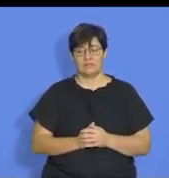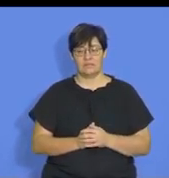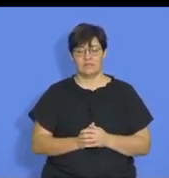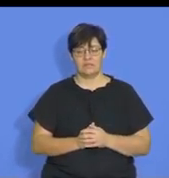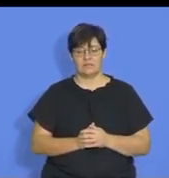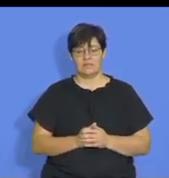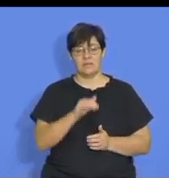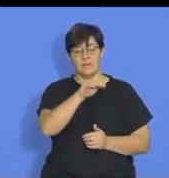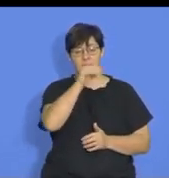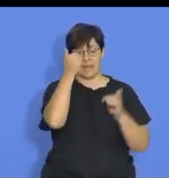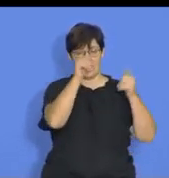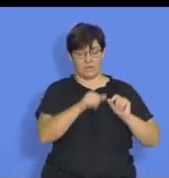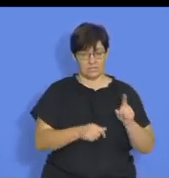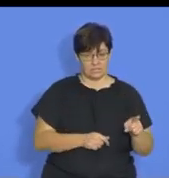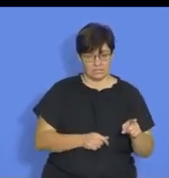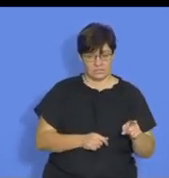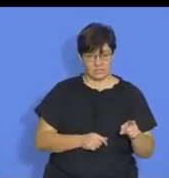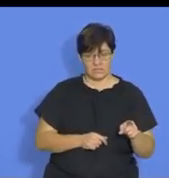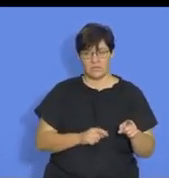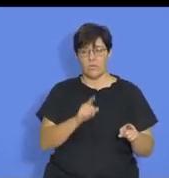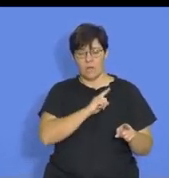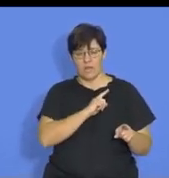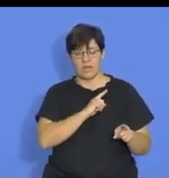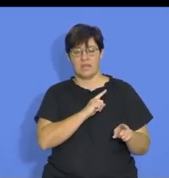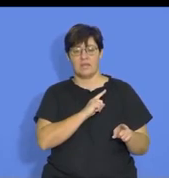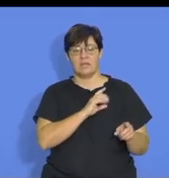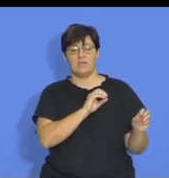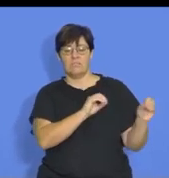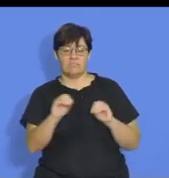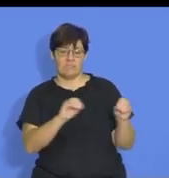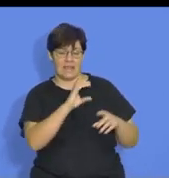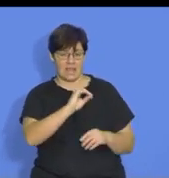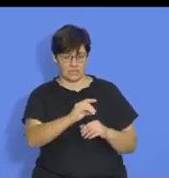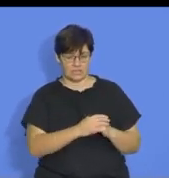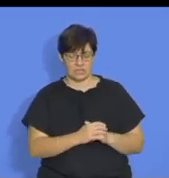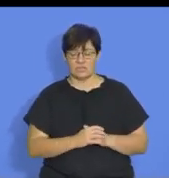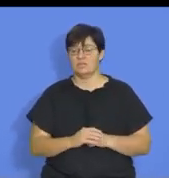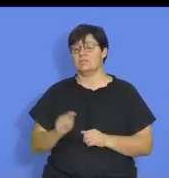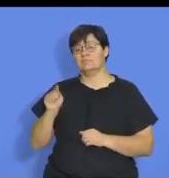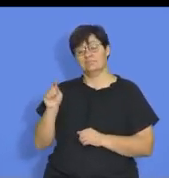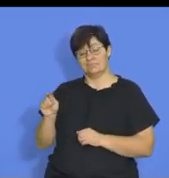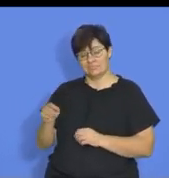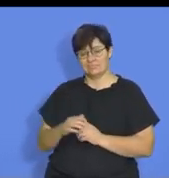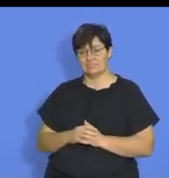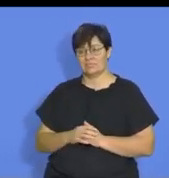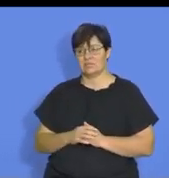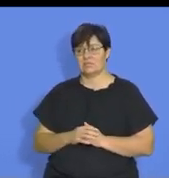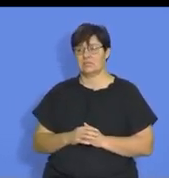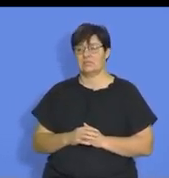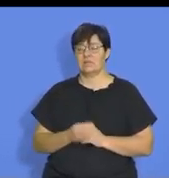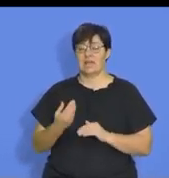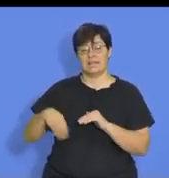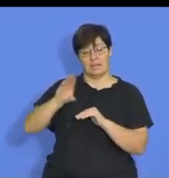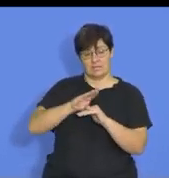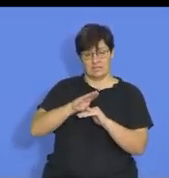obviously my bank account because there's a movement of cash, and the second account will